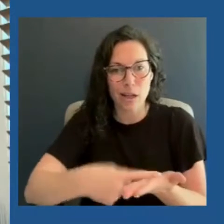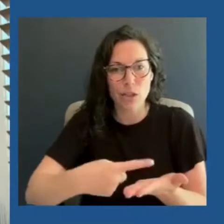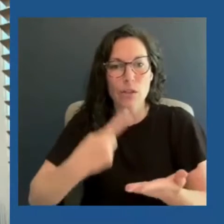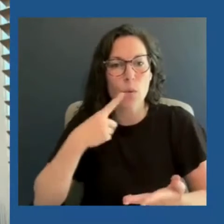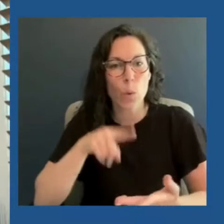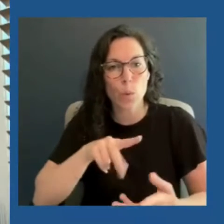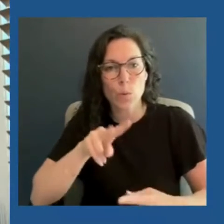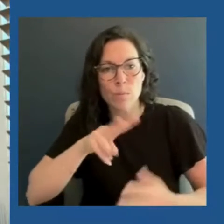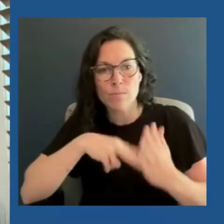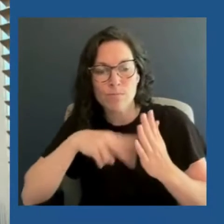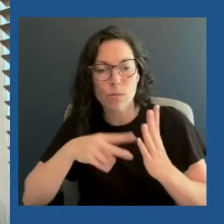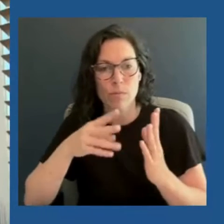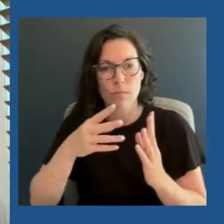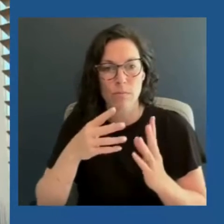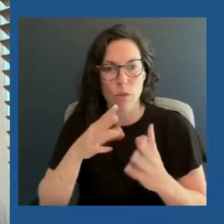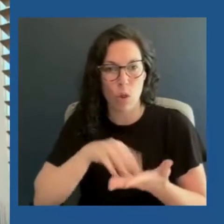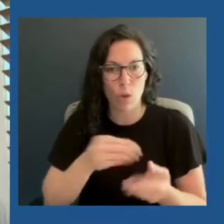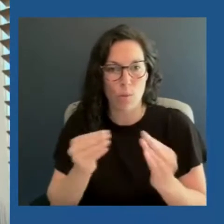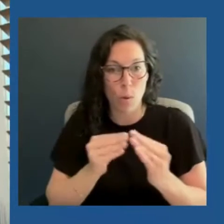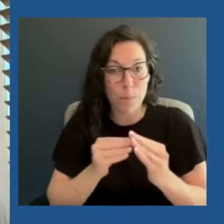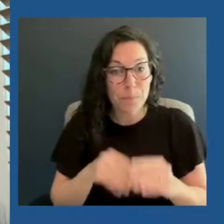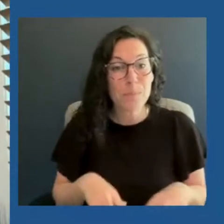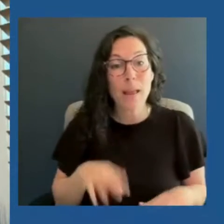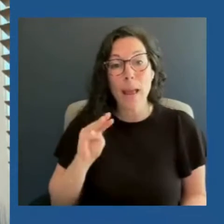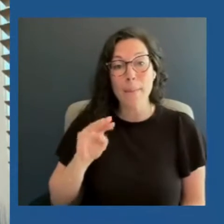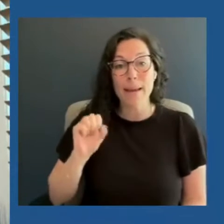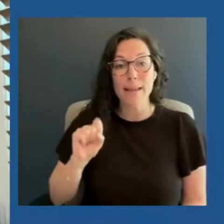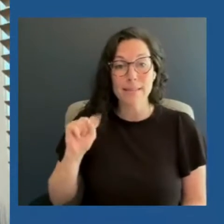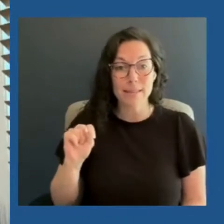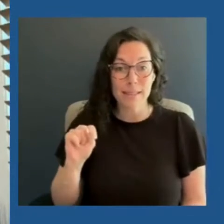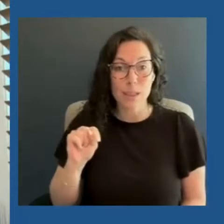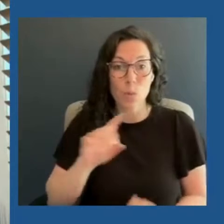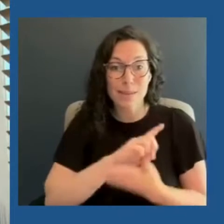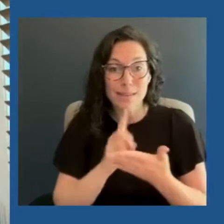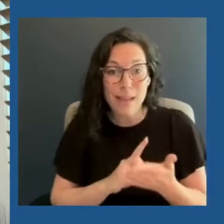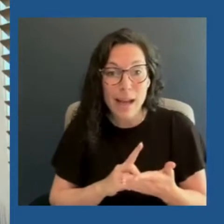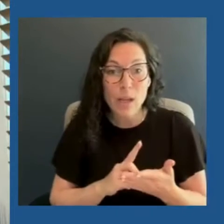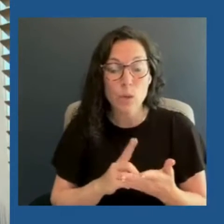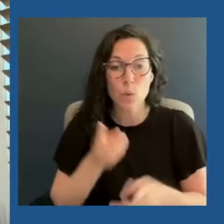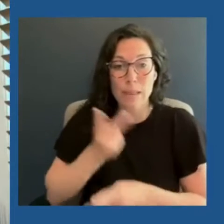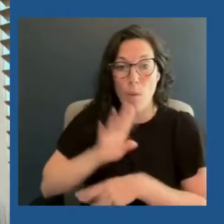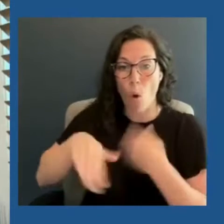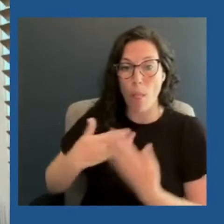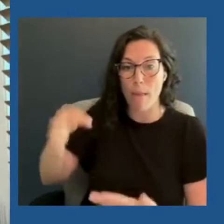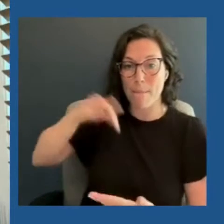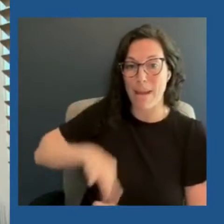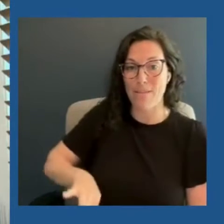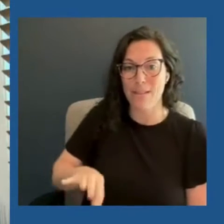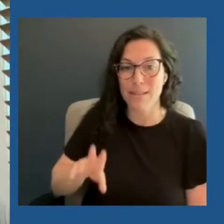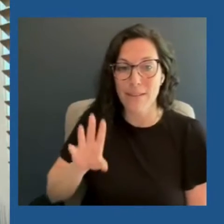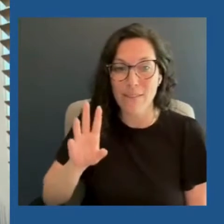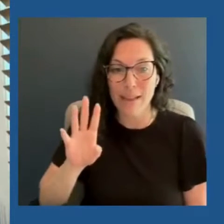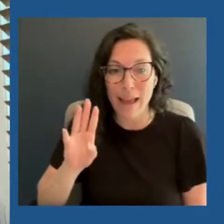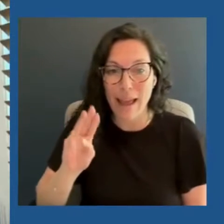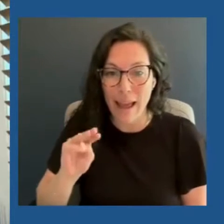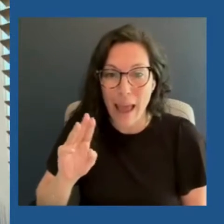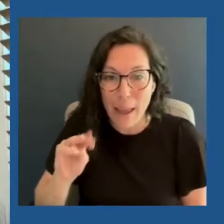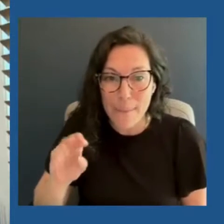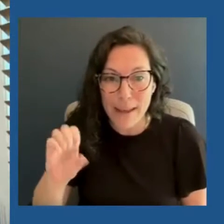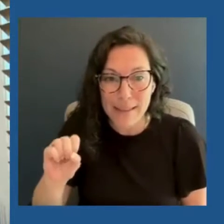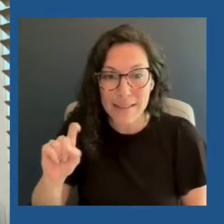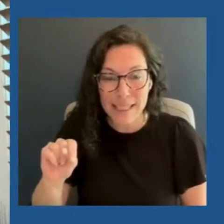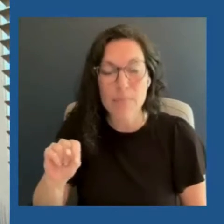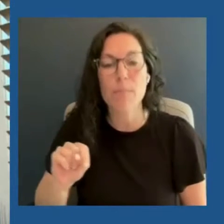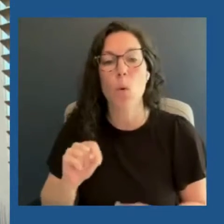MST was designed to maintain all of the benefits of ECT, but with fewer cognitive side effects, specifically less